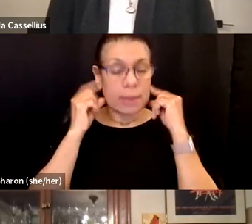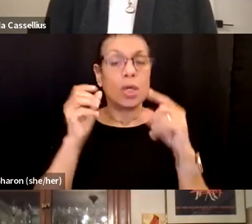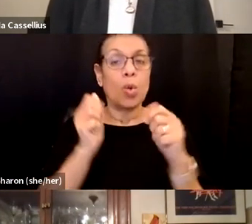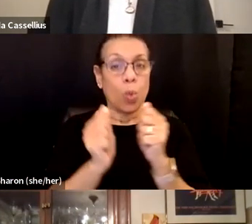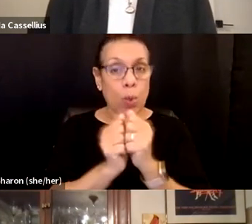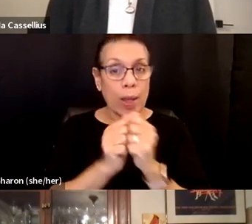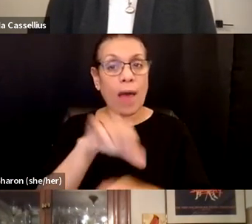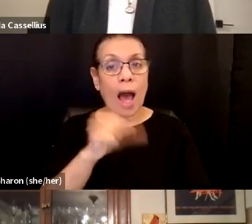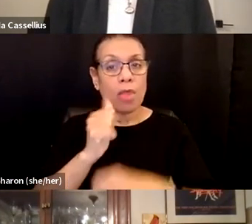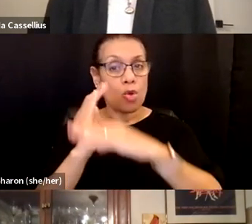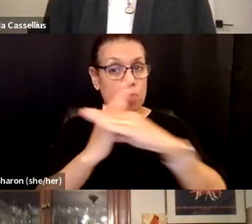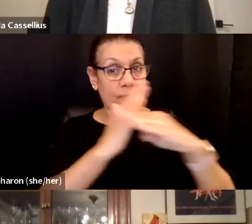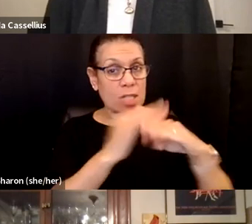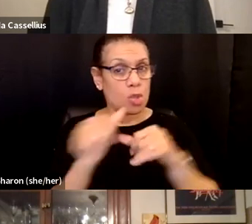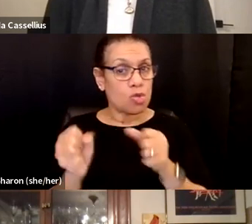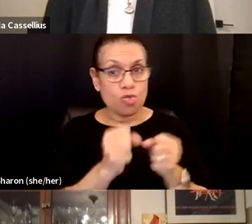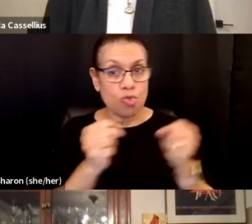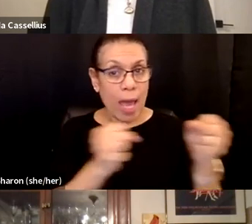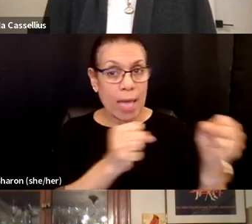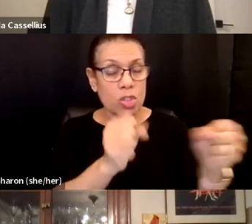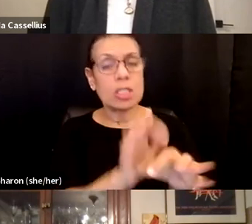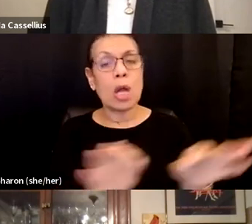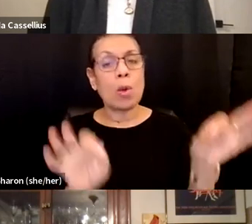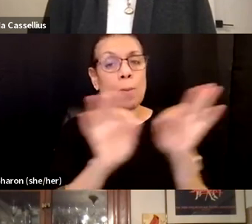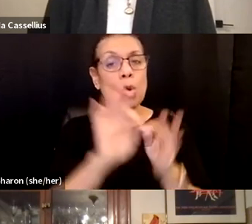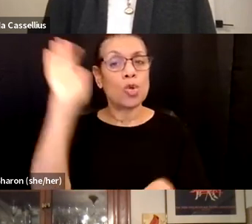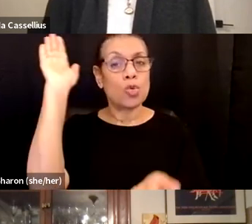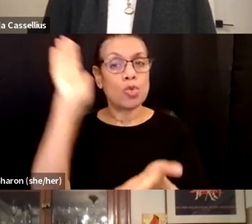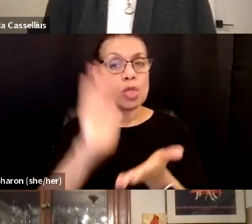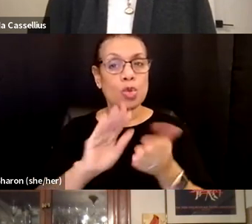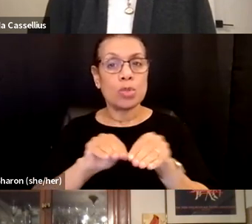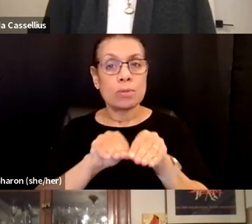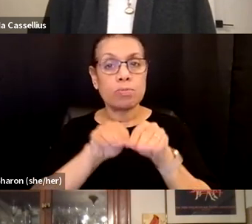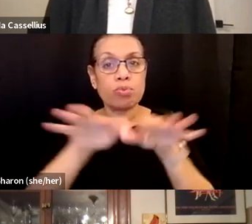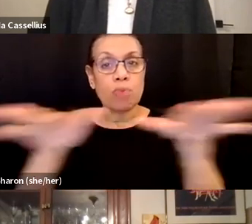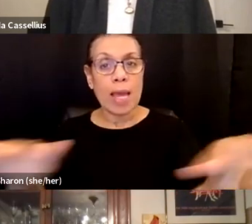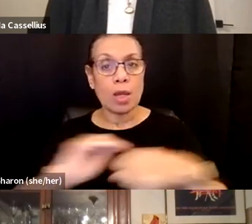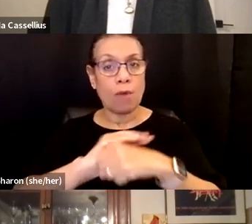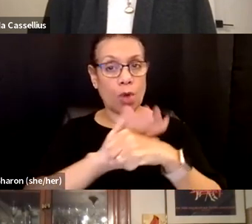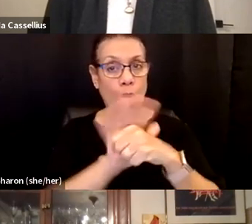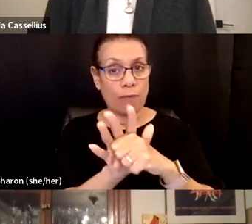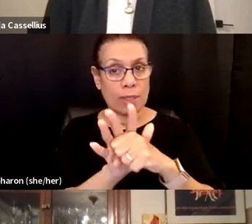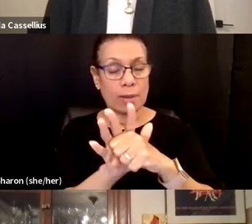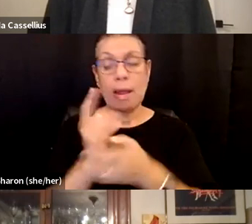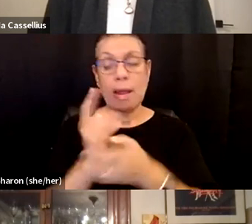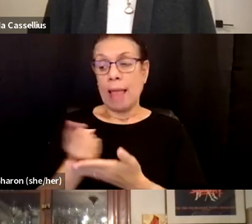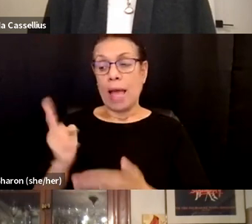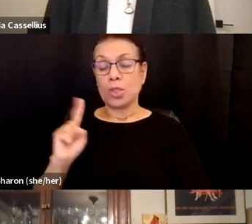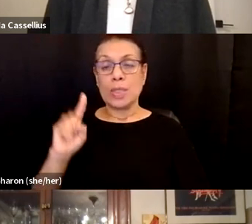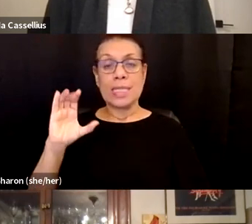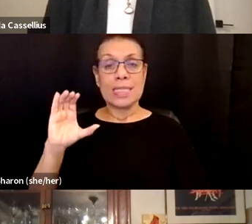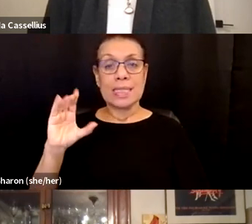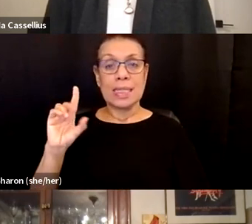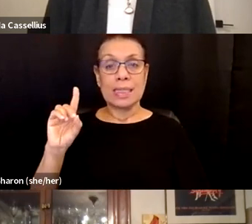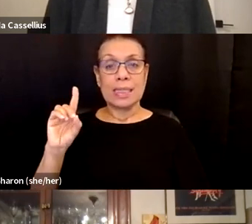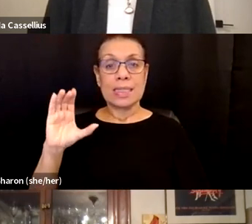with other prevention strategies are critical to reduce the spread of covid19 in schools last week cdc updated